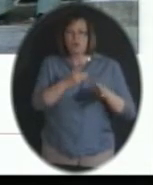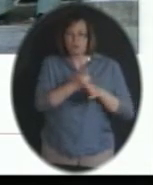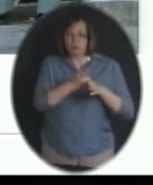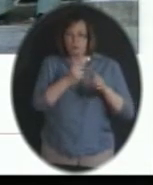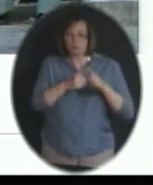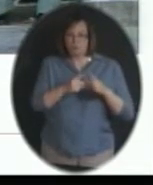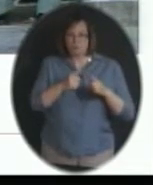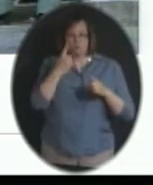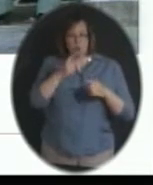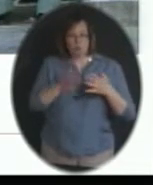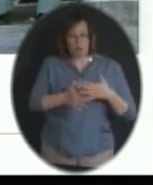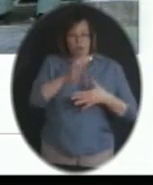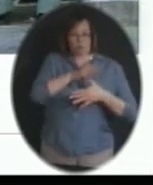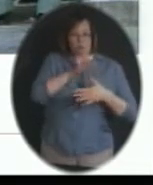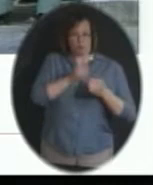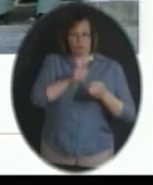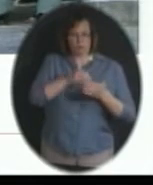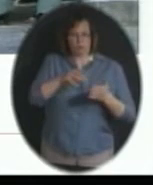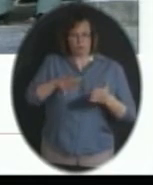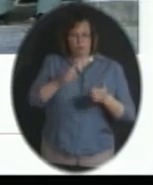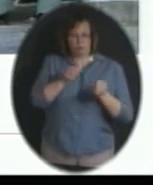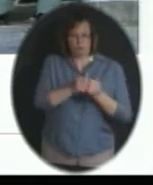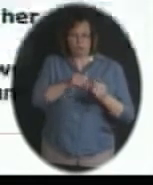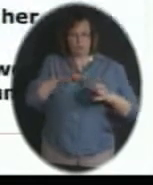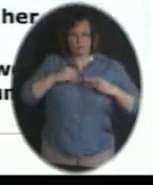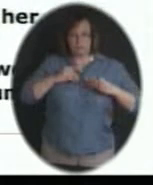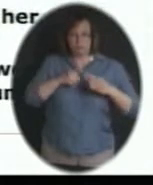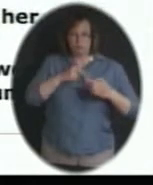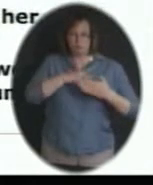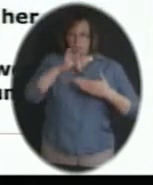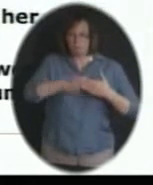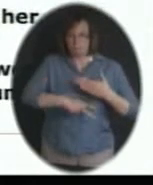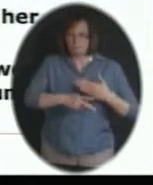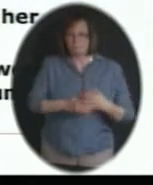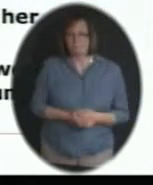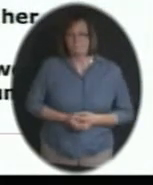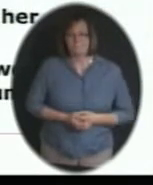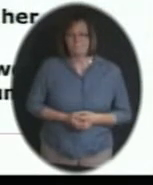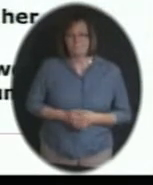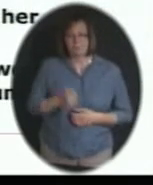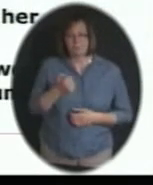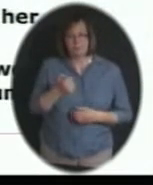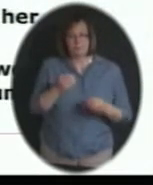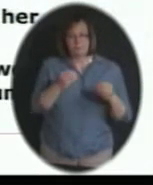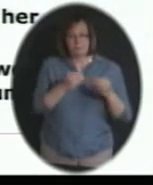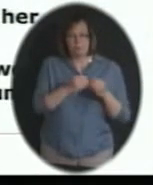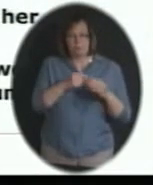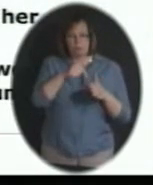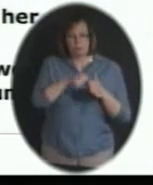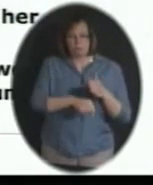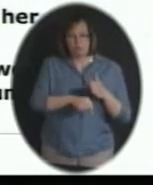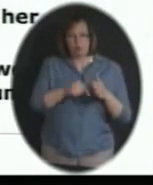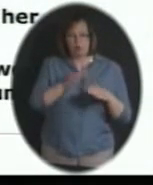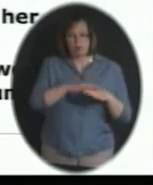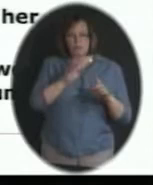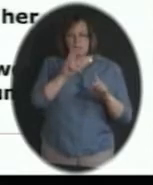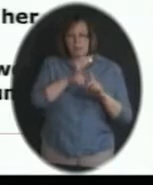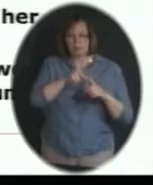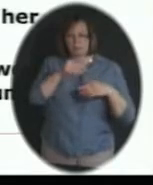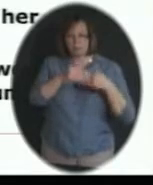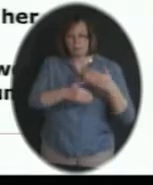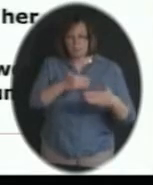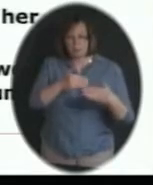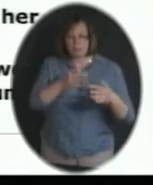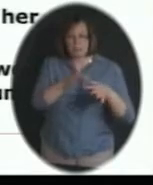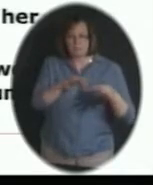to the students in terms of their acceptance into the program. A little bit more on the application process.